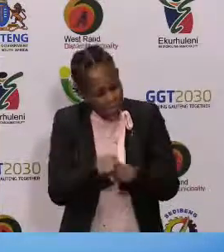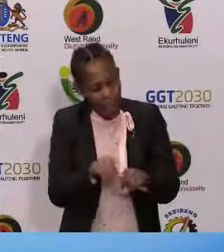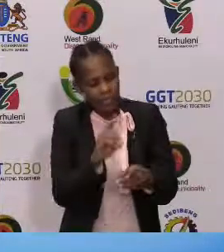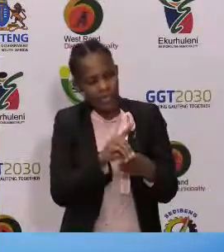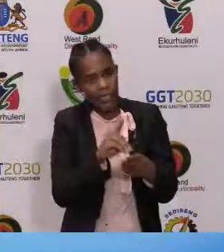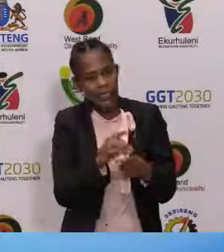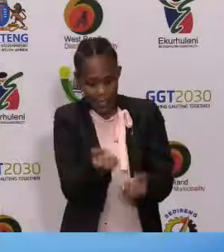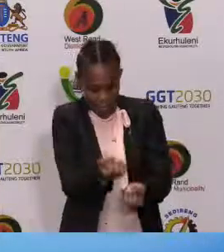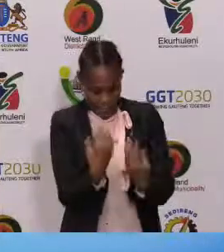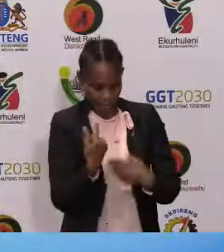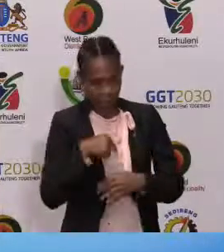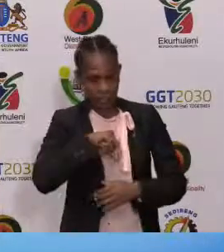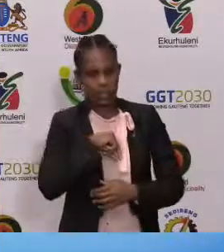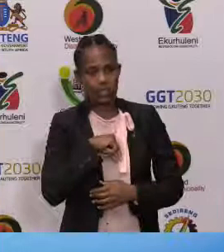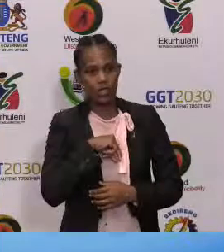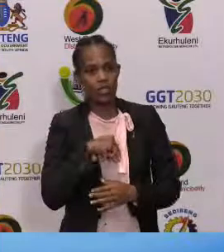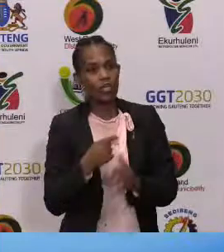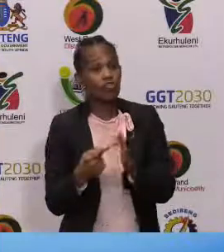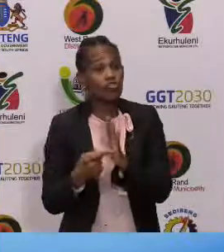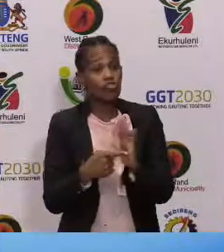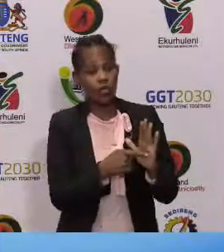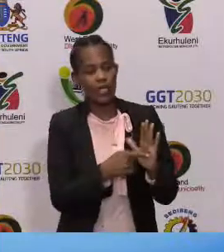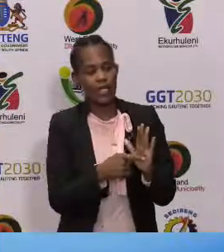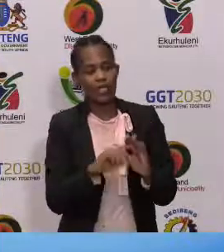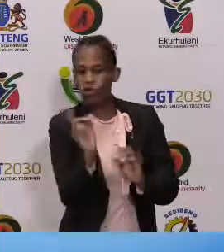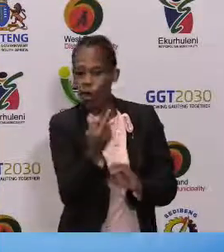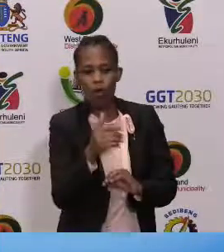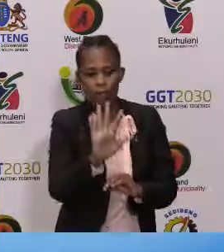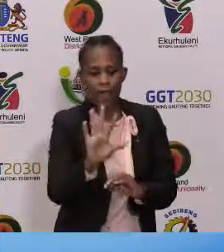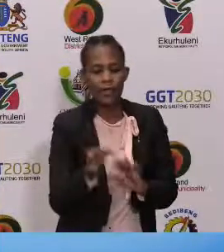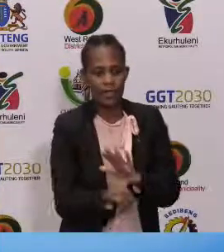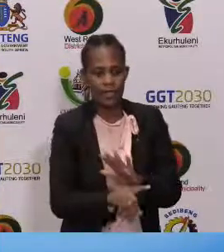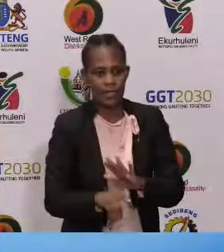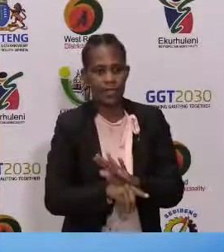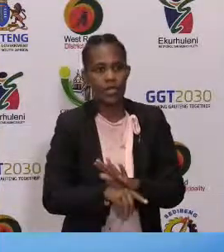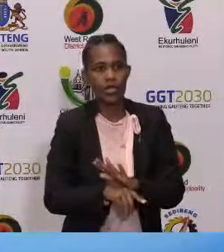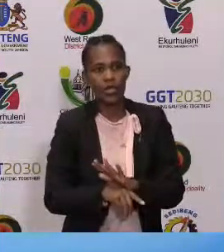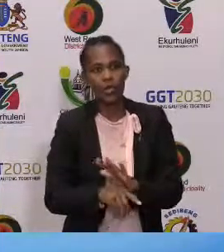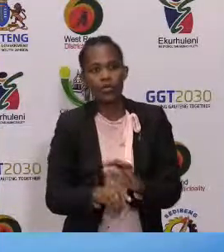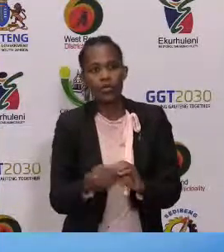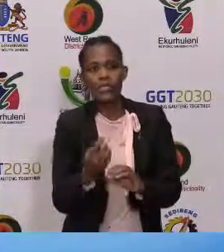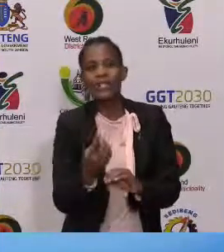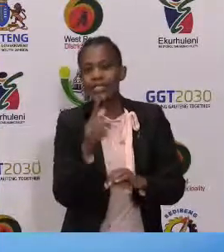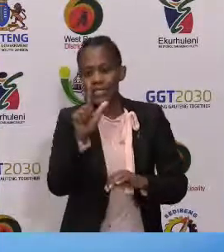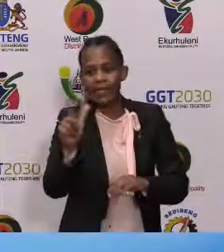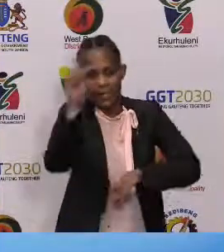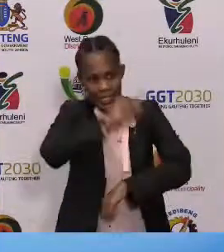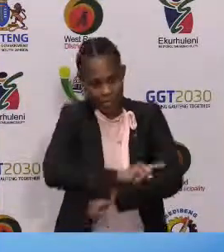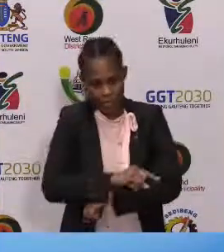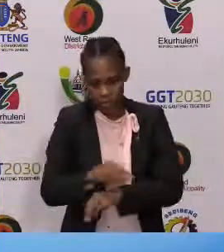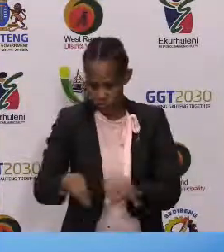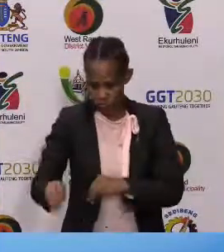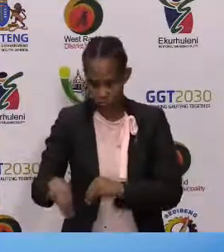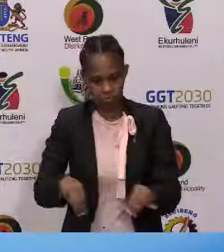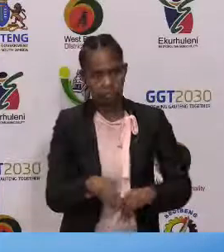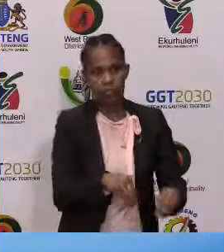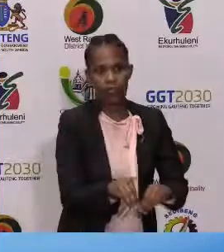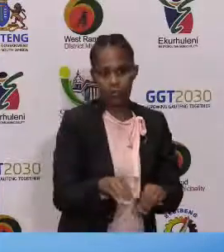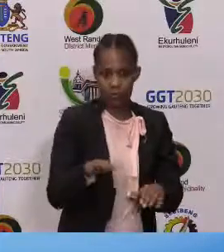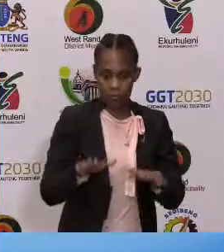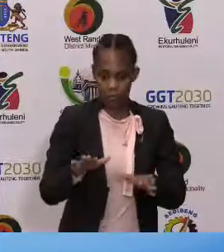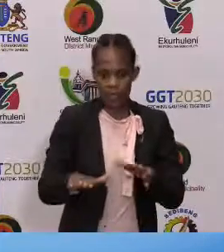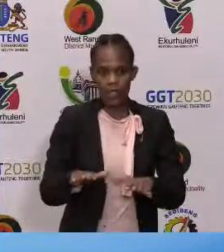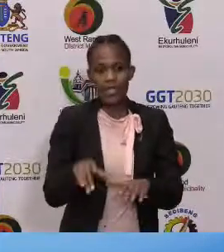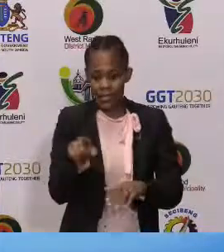presented, which shows that in fact for 4 of the 5 districts, what we call the 7-day moving average is on an upward trend, and that